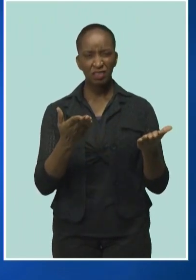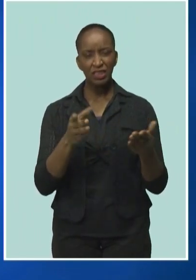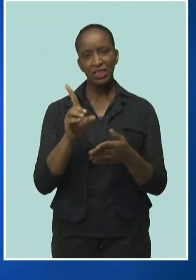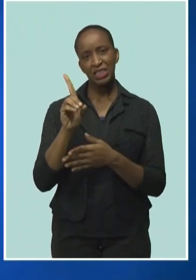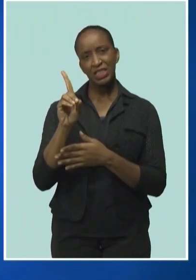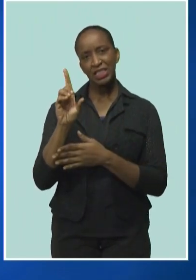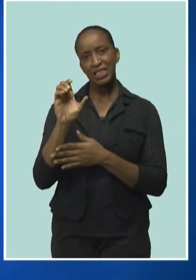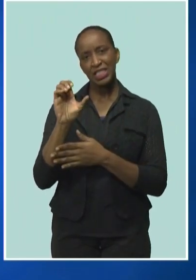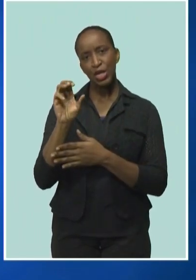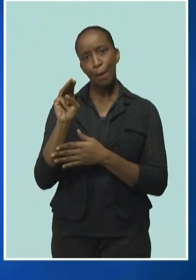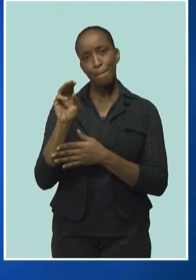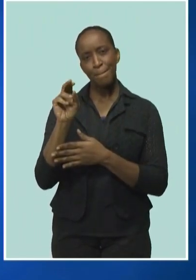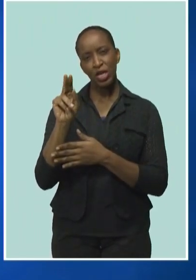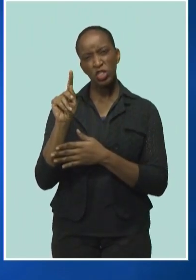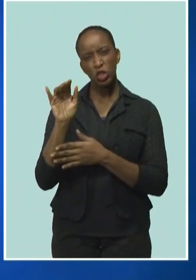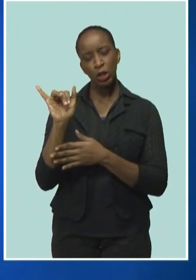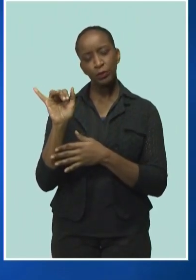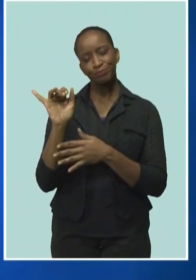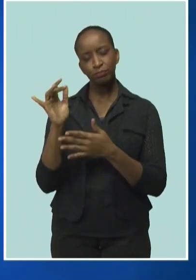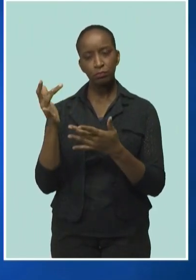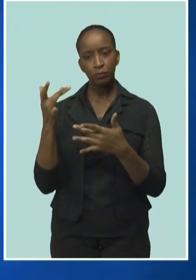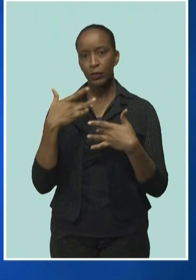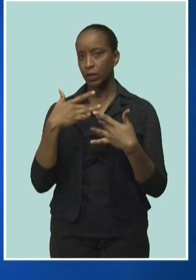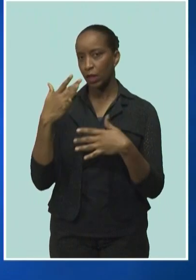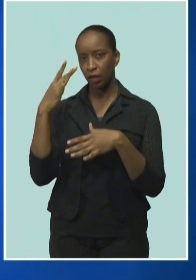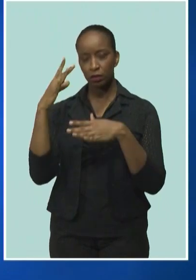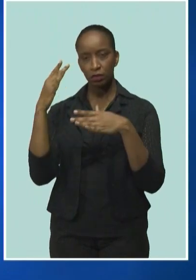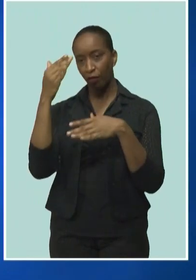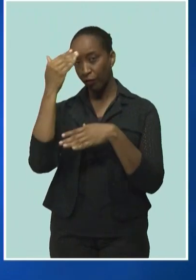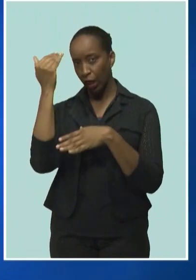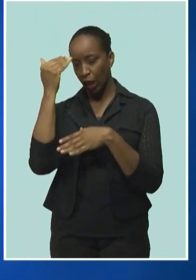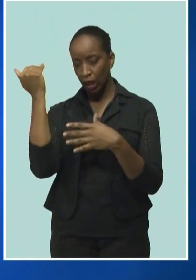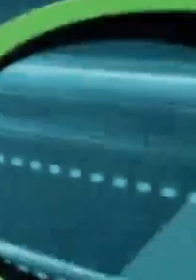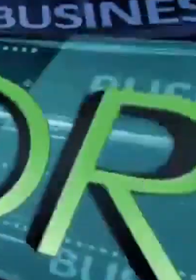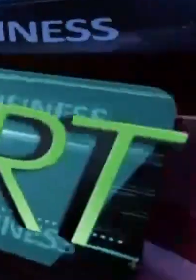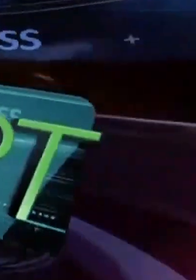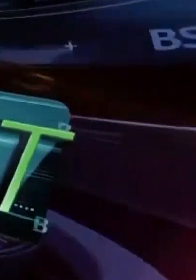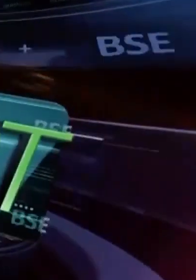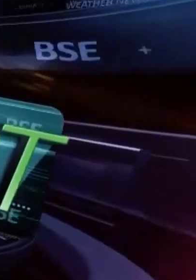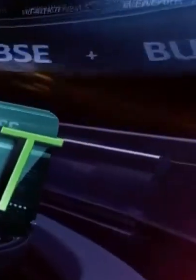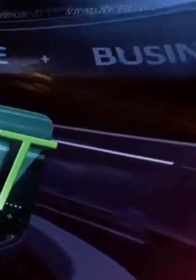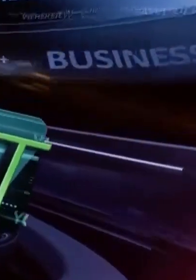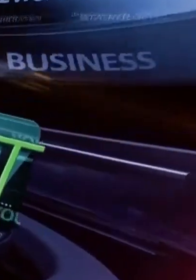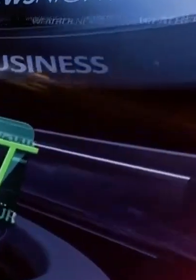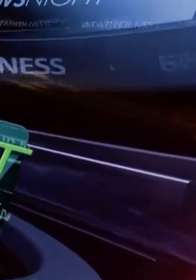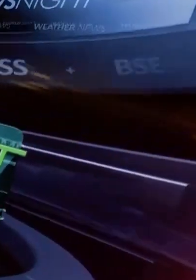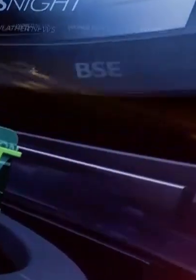don't always manifest all the symptoms all day.